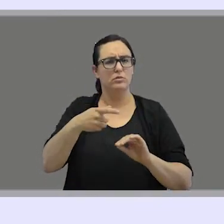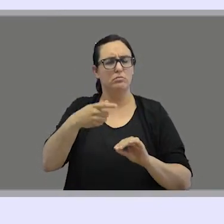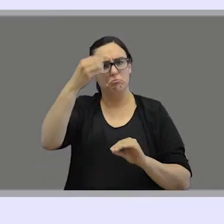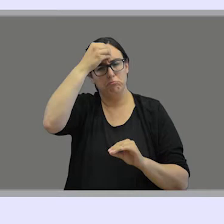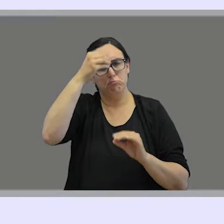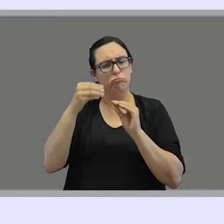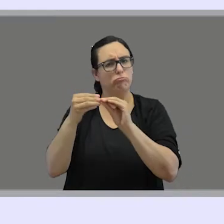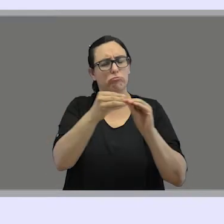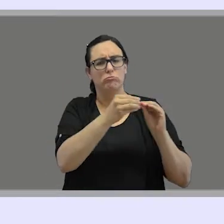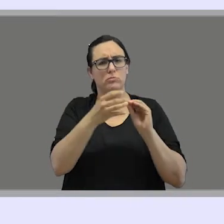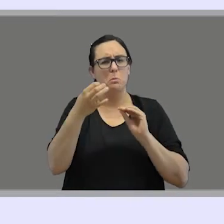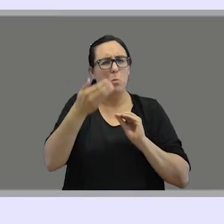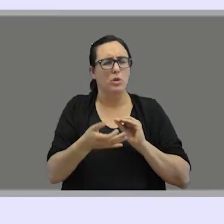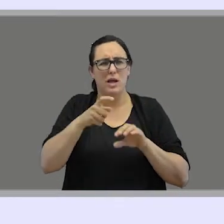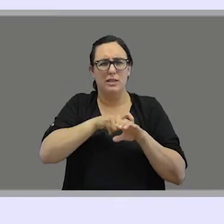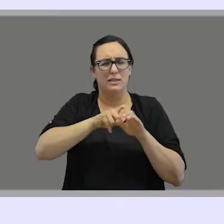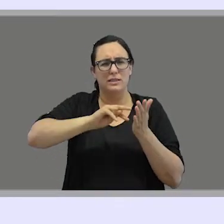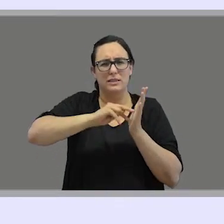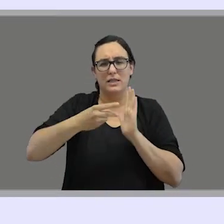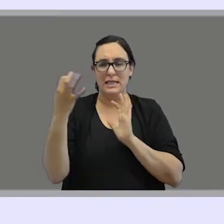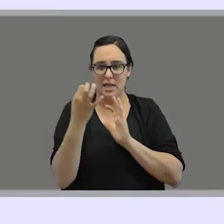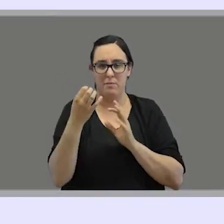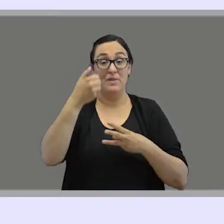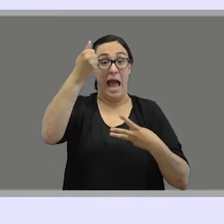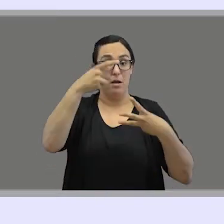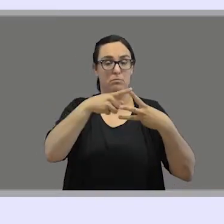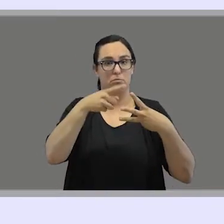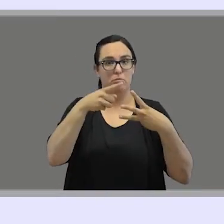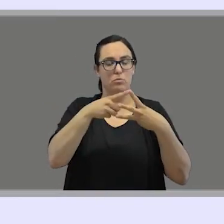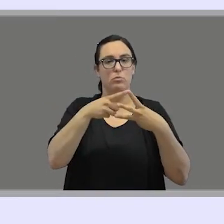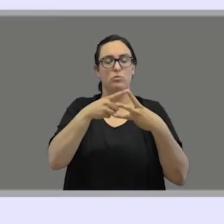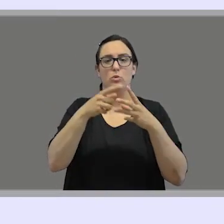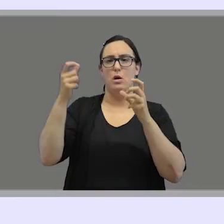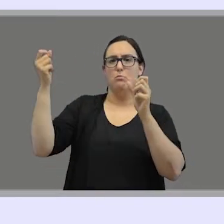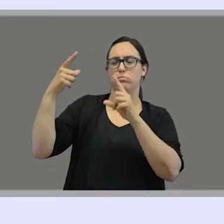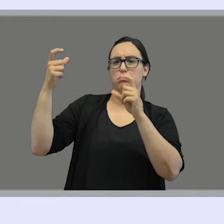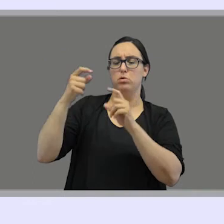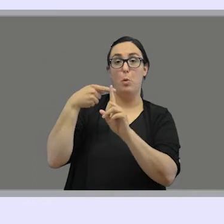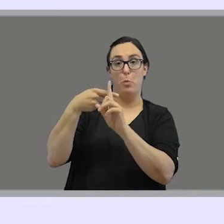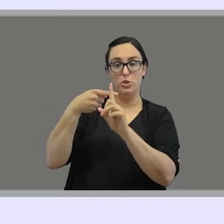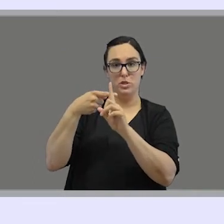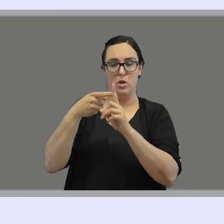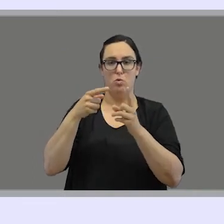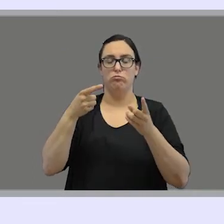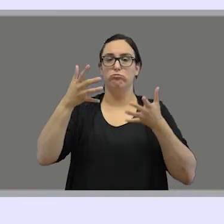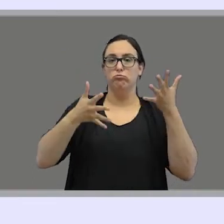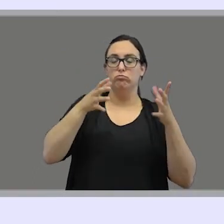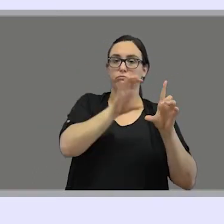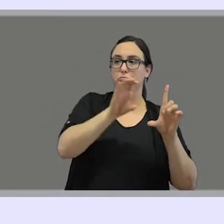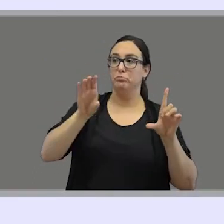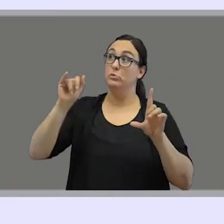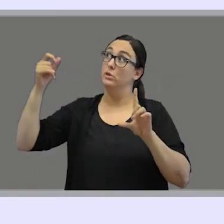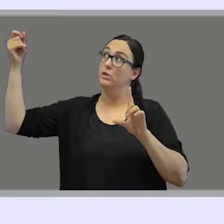agree that the most important technical features are A, a positive interaction with the visuals and on-screen